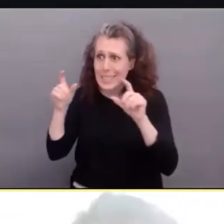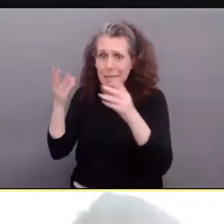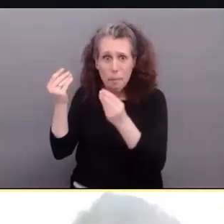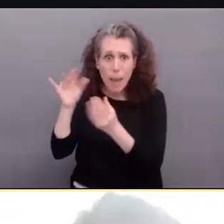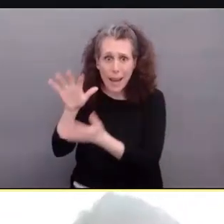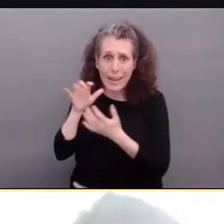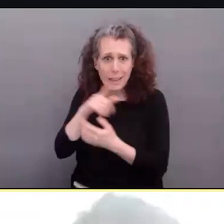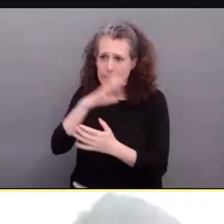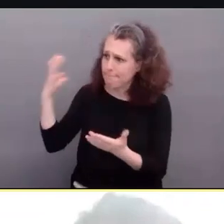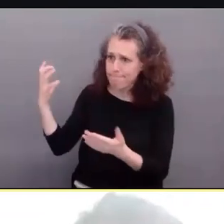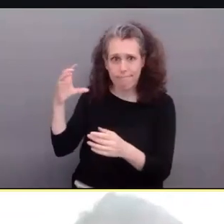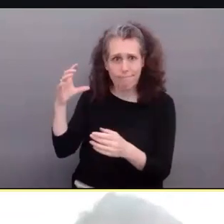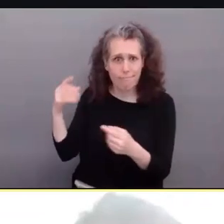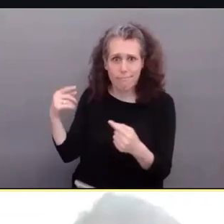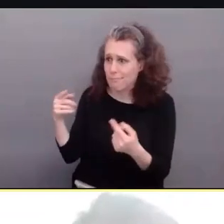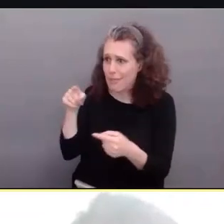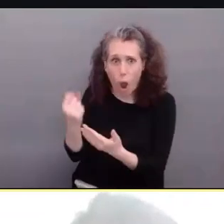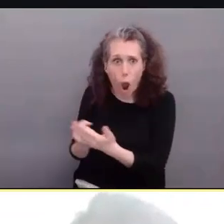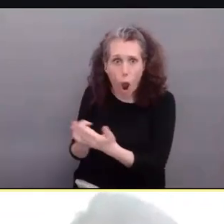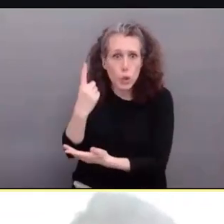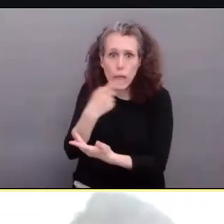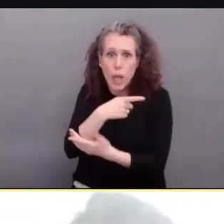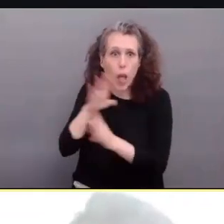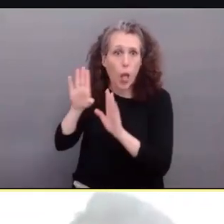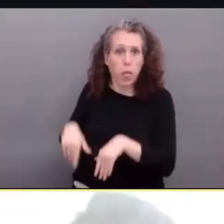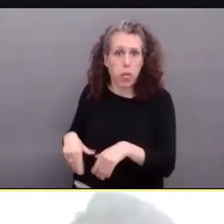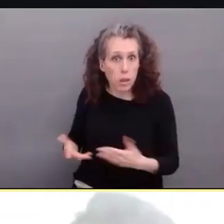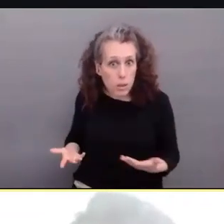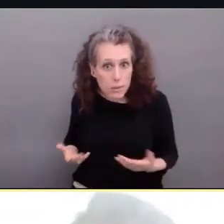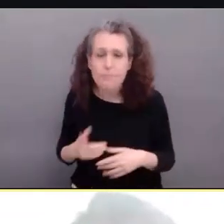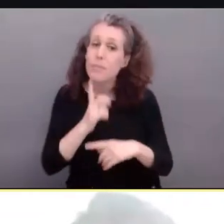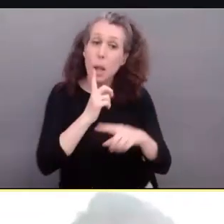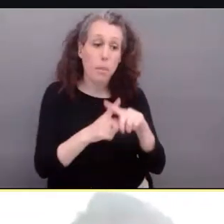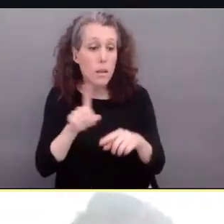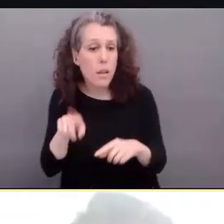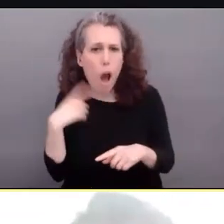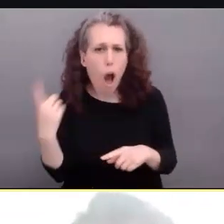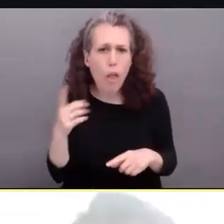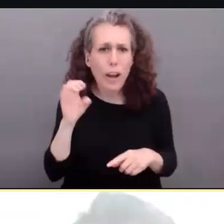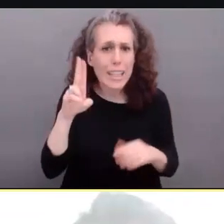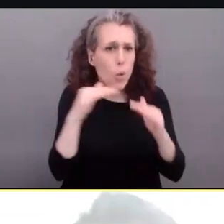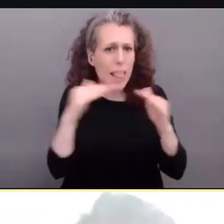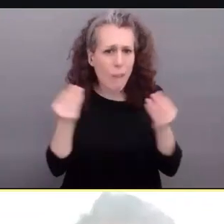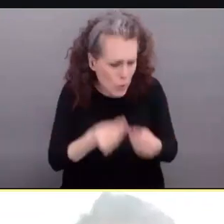missed opportunity. And of course, there are still no other instruments at EU level.